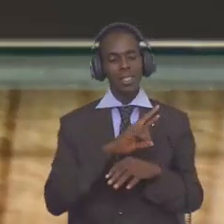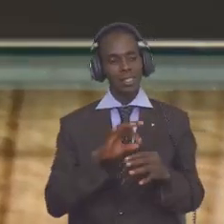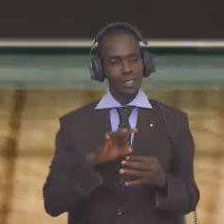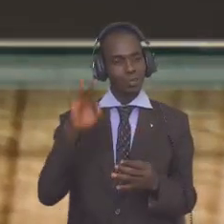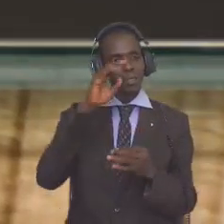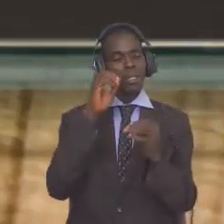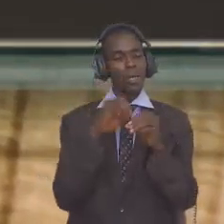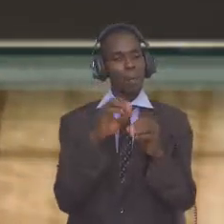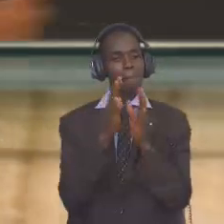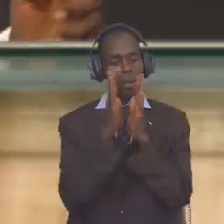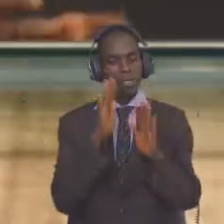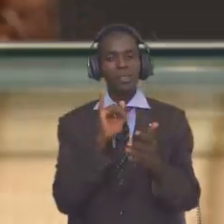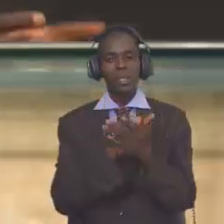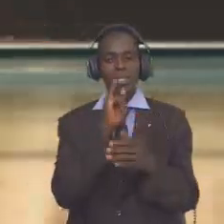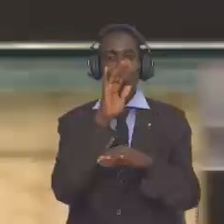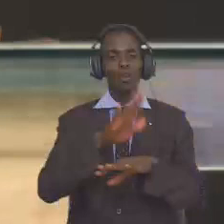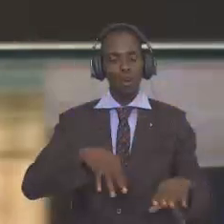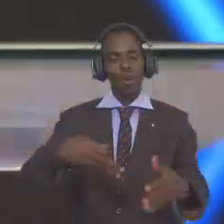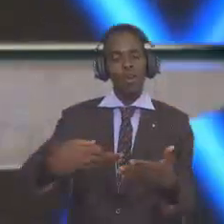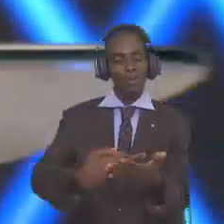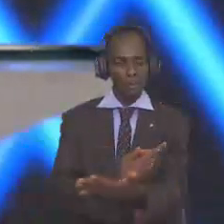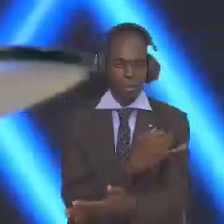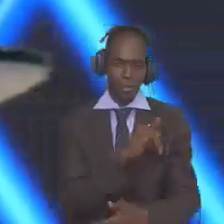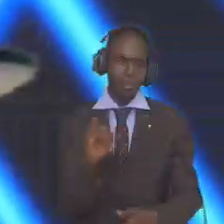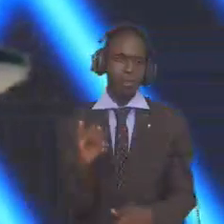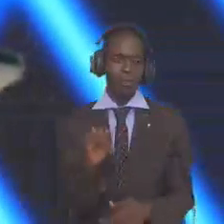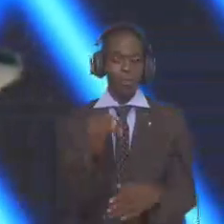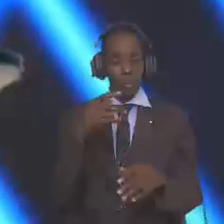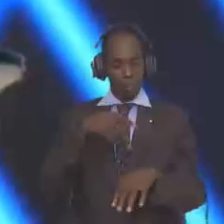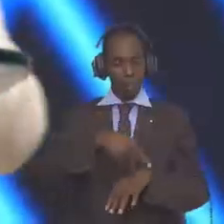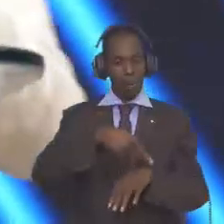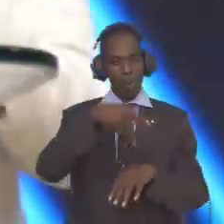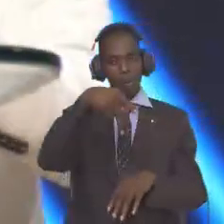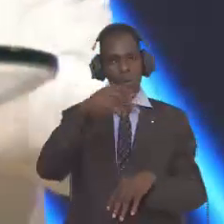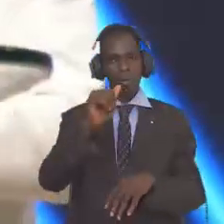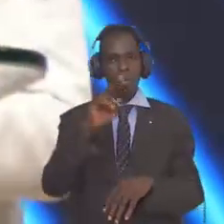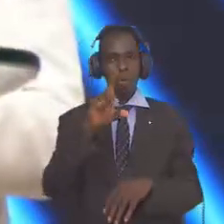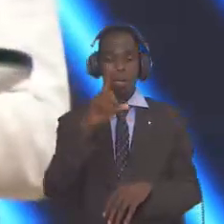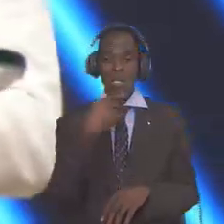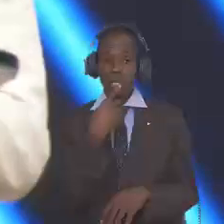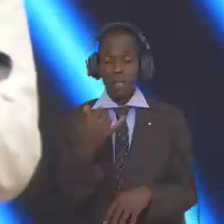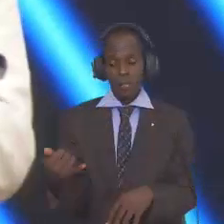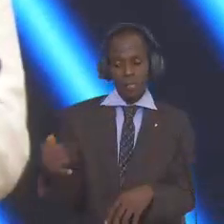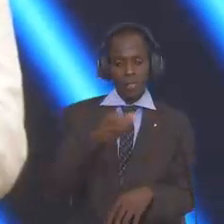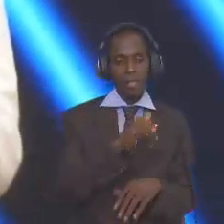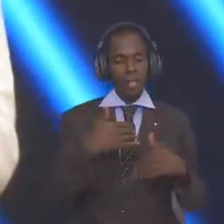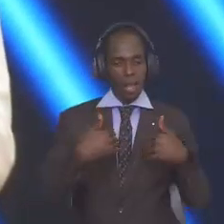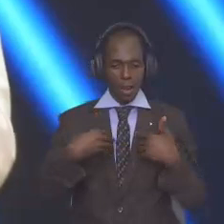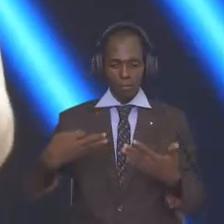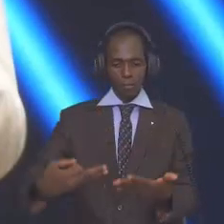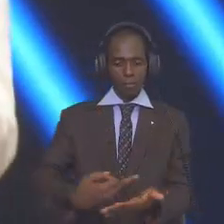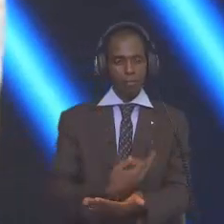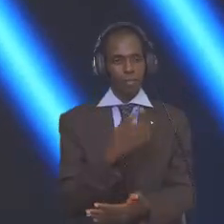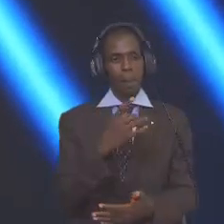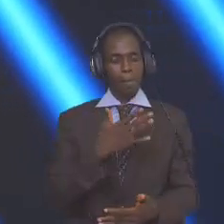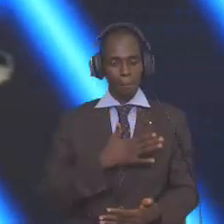That's refreshing them. It's a Paul the apostle said, for they have refreshed my spirit. I